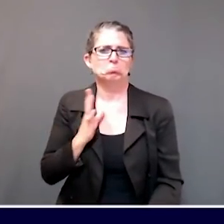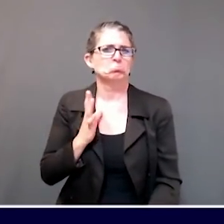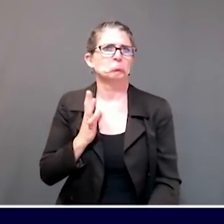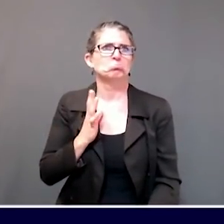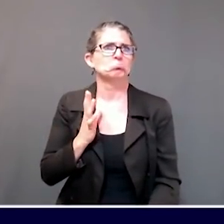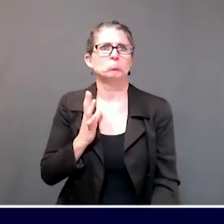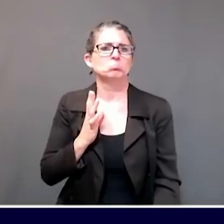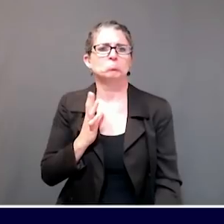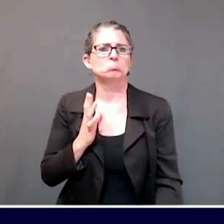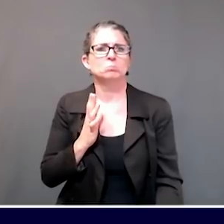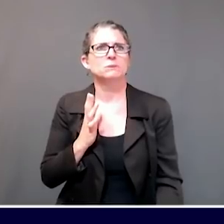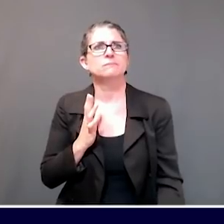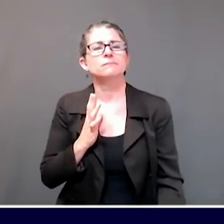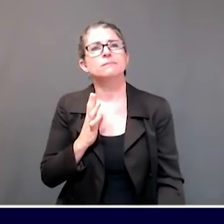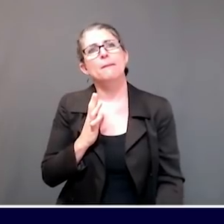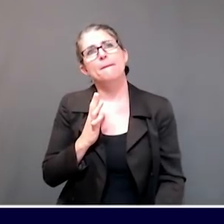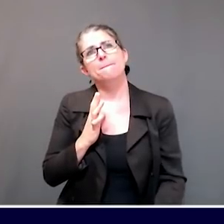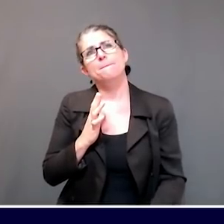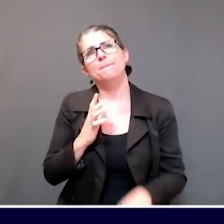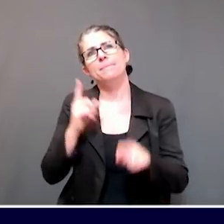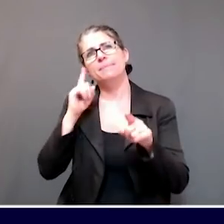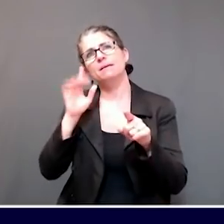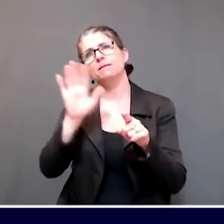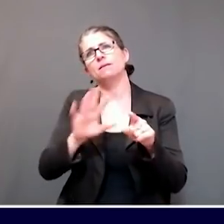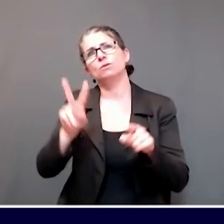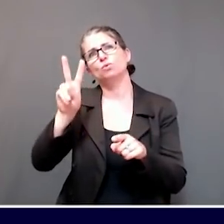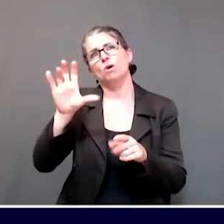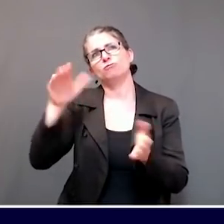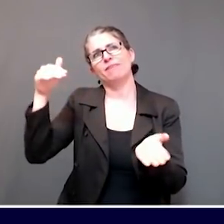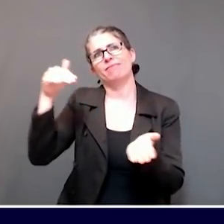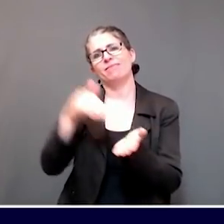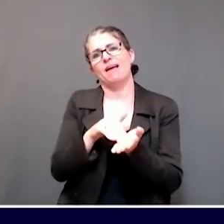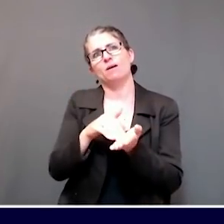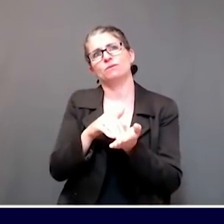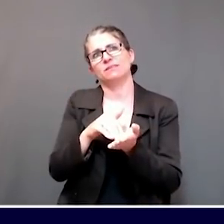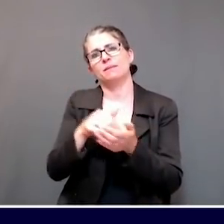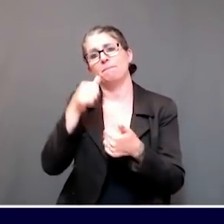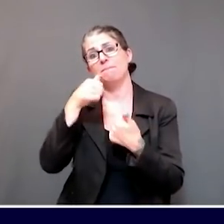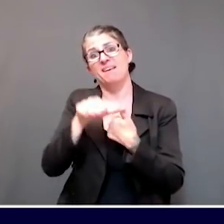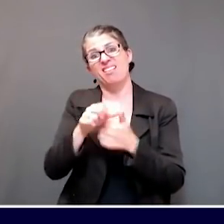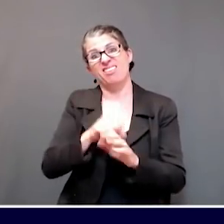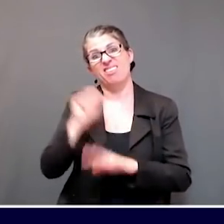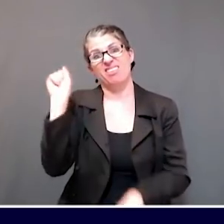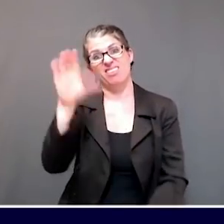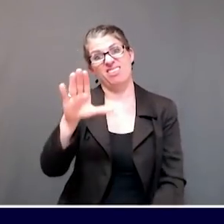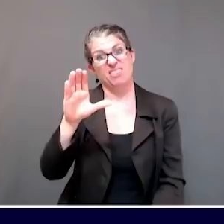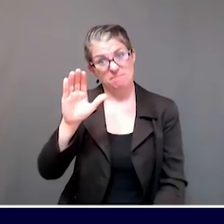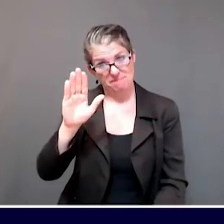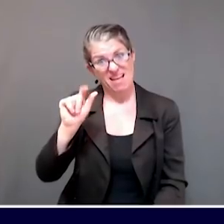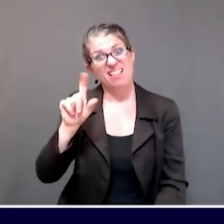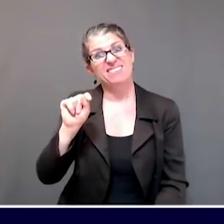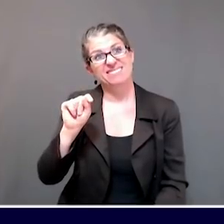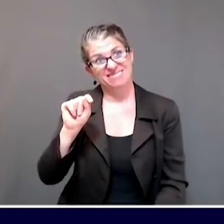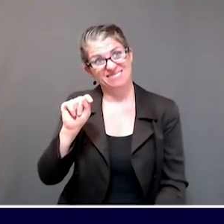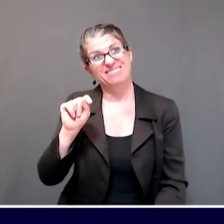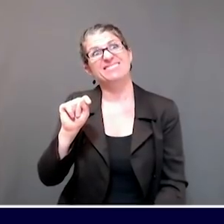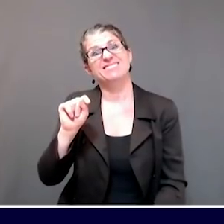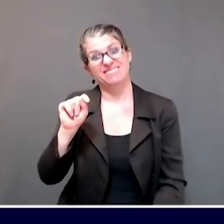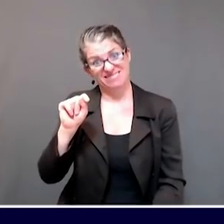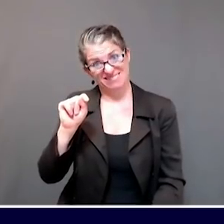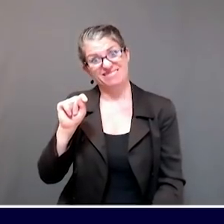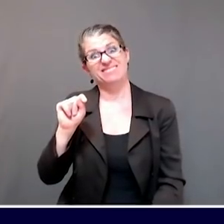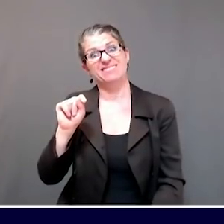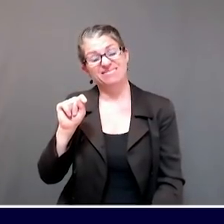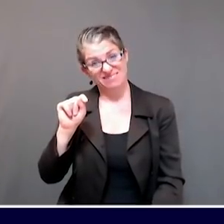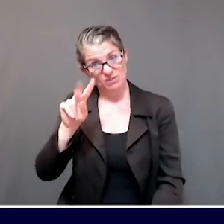200,000 absentee ballots have been requested, 60-something% of them having already been cast. We expect a flood of them to come in